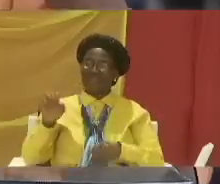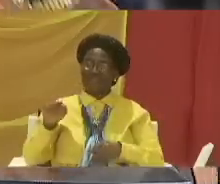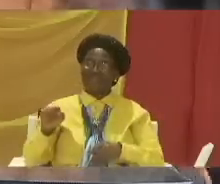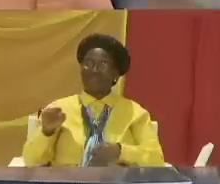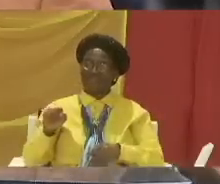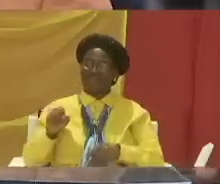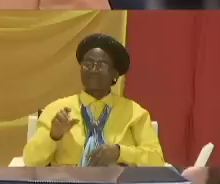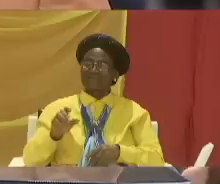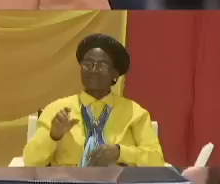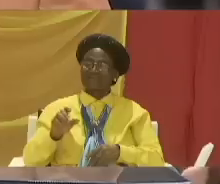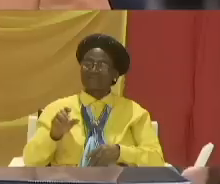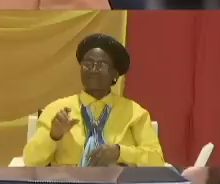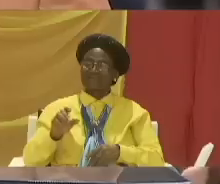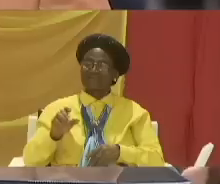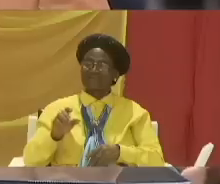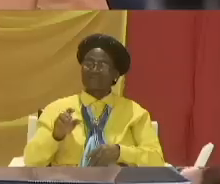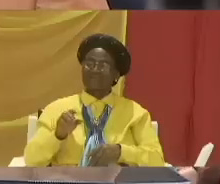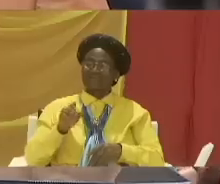and